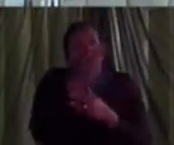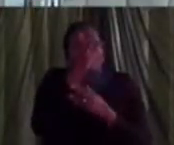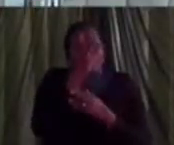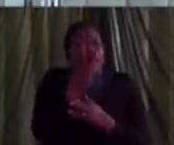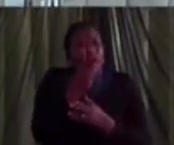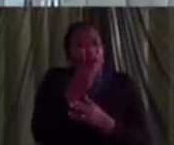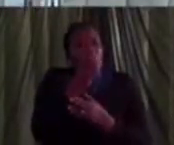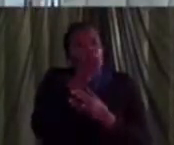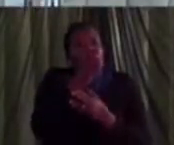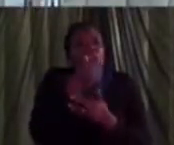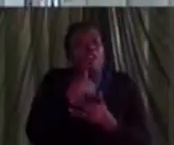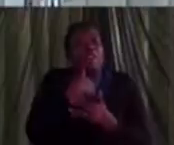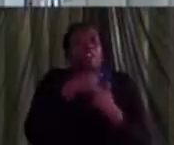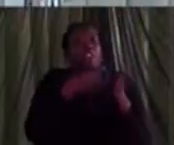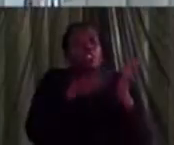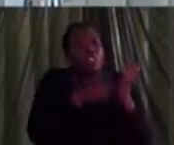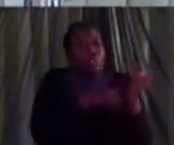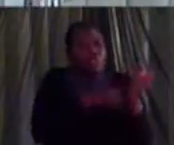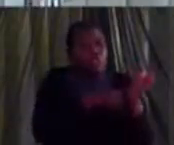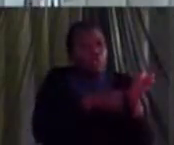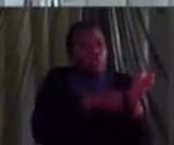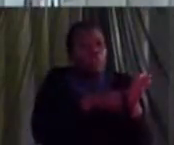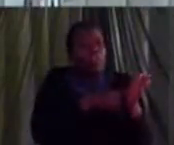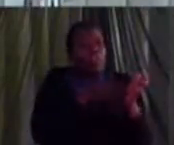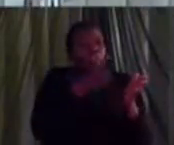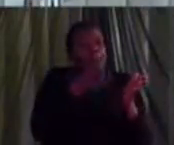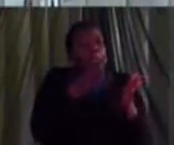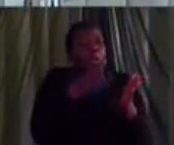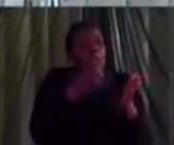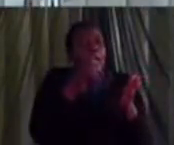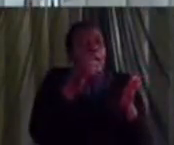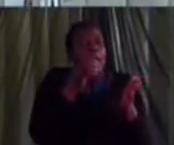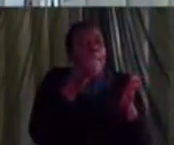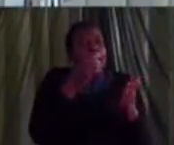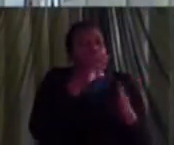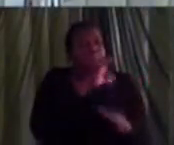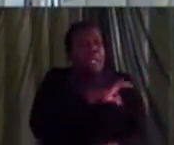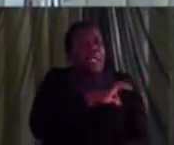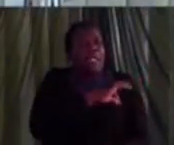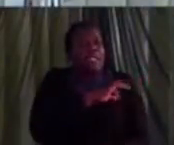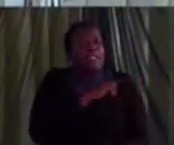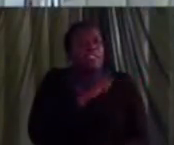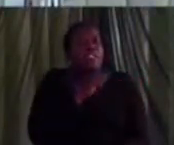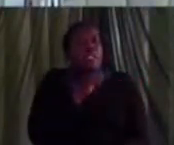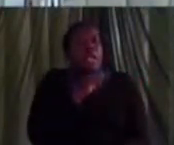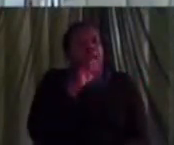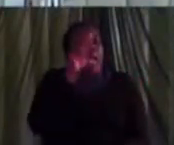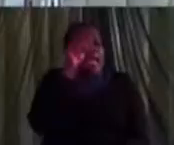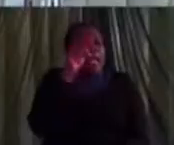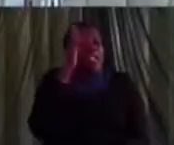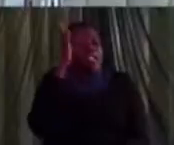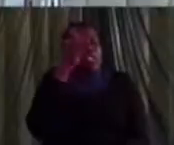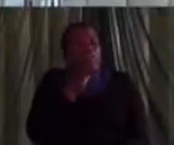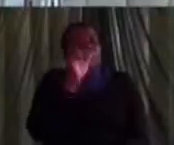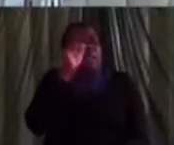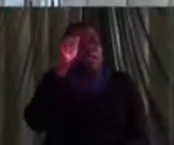your income as N/A. What does that mean? Not applicable. Why is that?